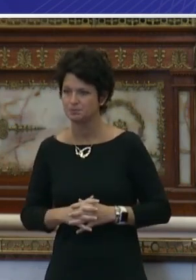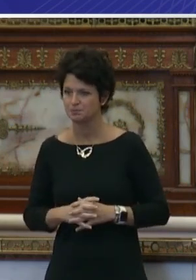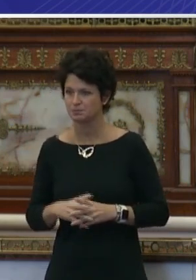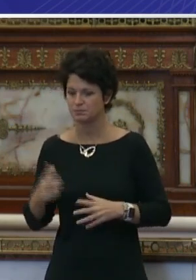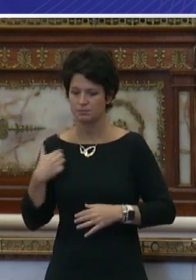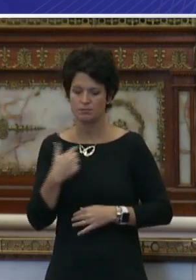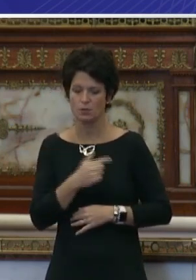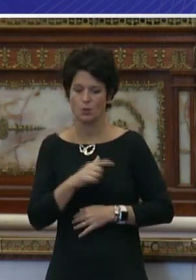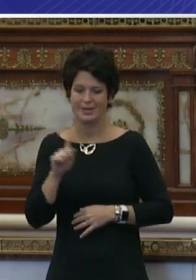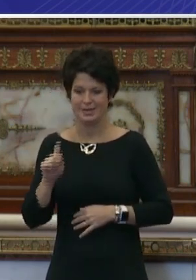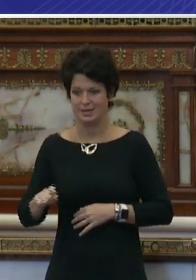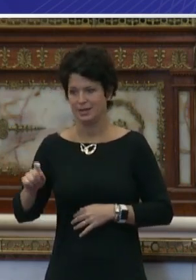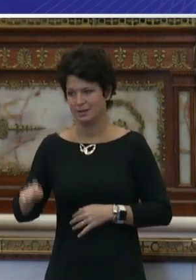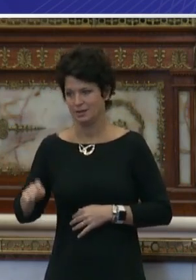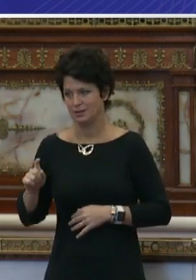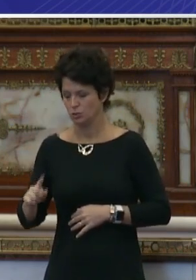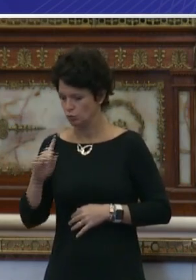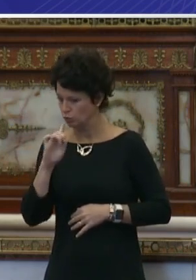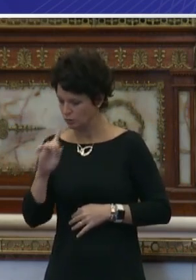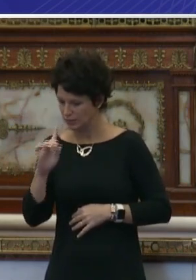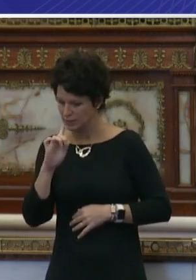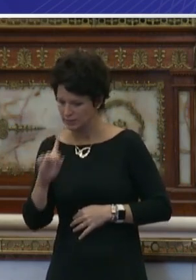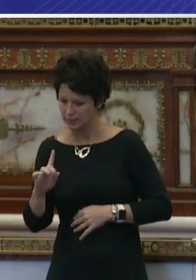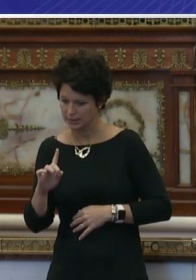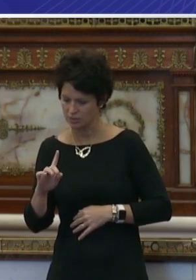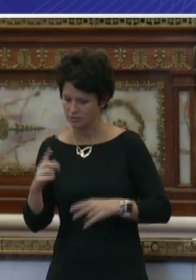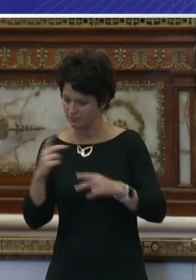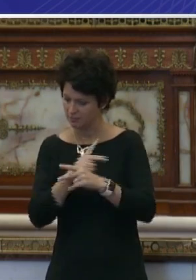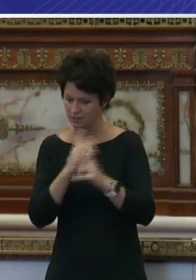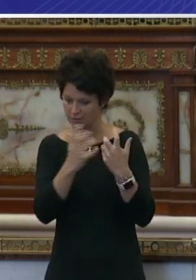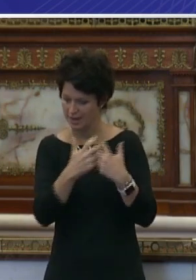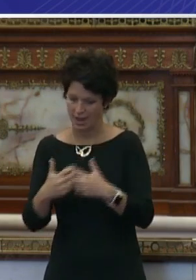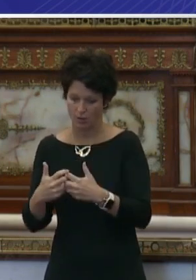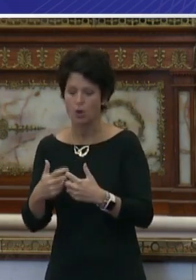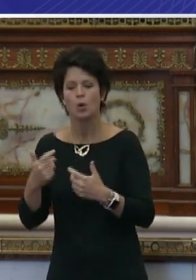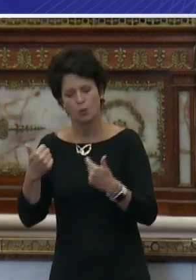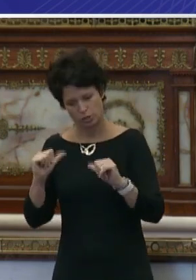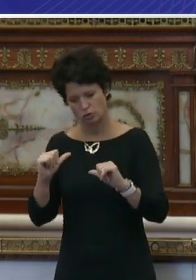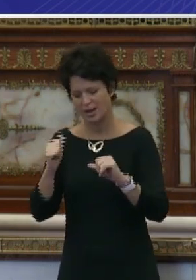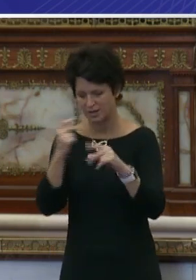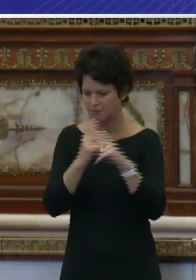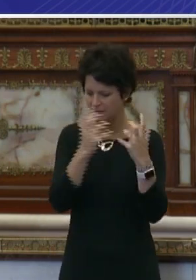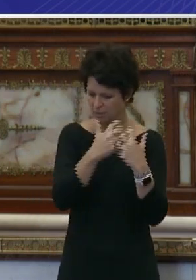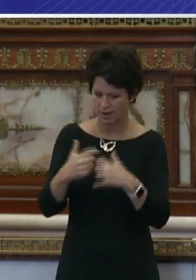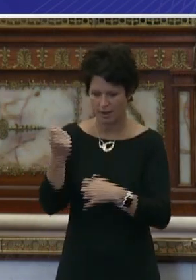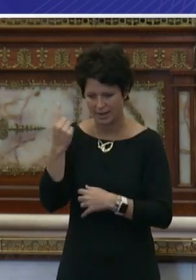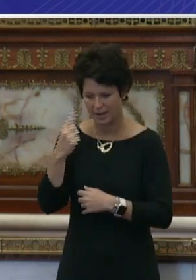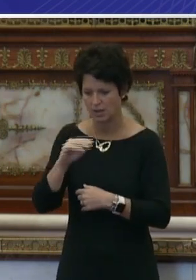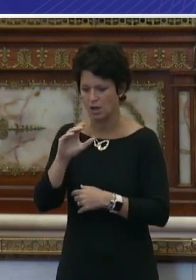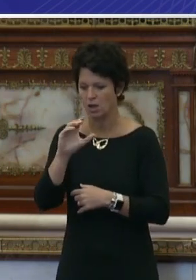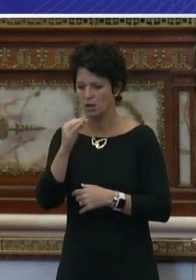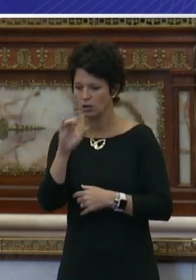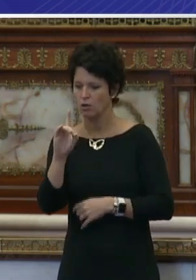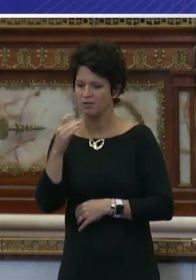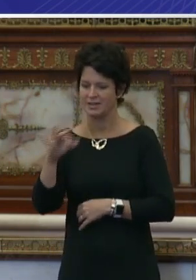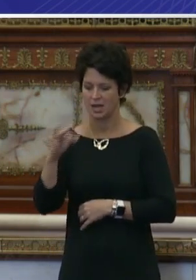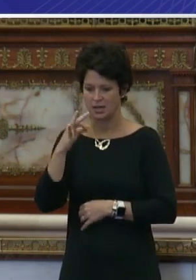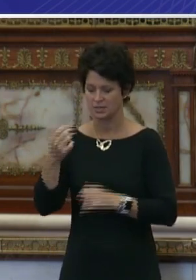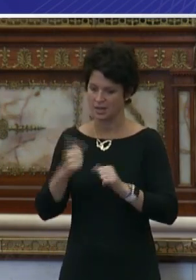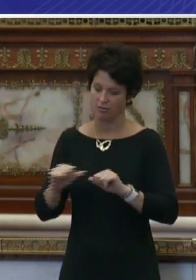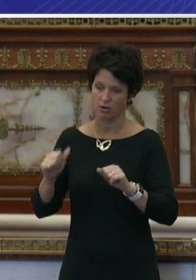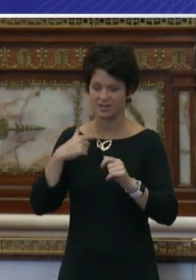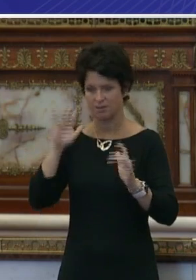We need to really get it together. I know we are trying to get it together. COVID-19 has everyone up in the